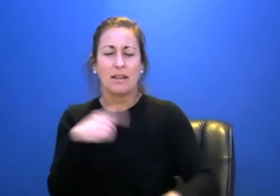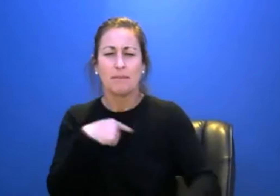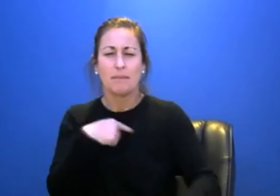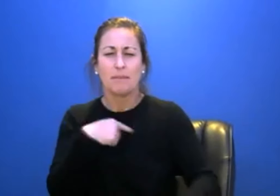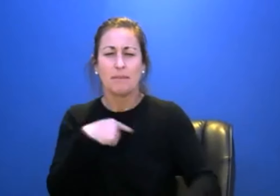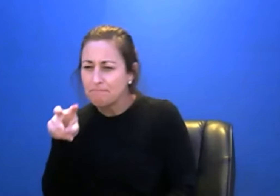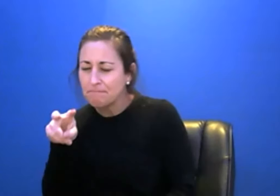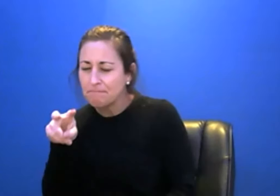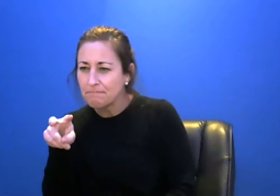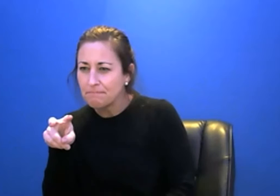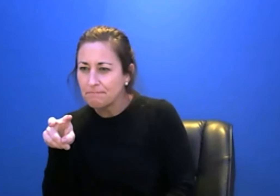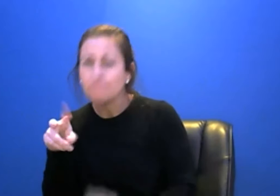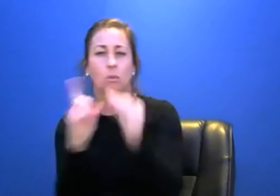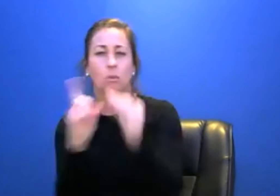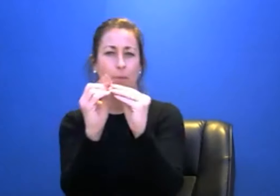Okay, we have one more.